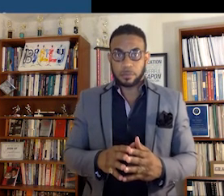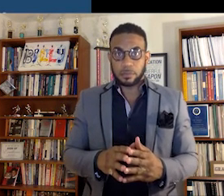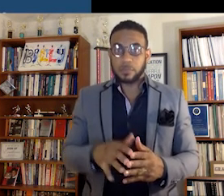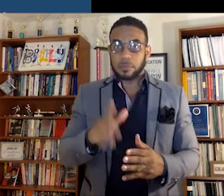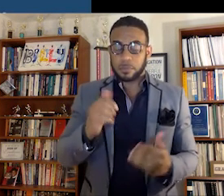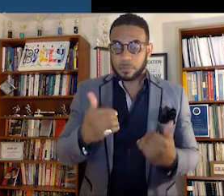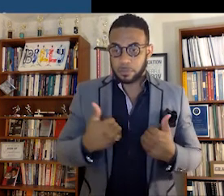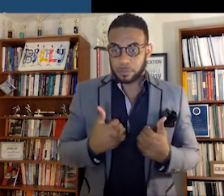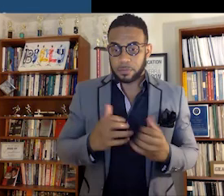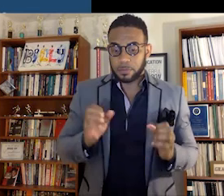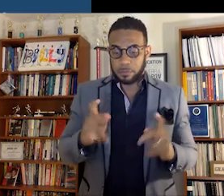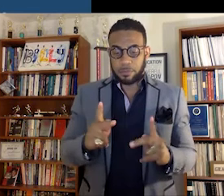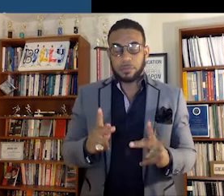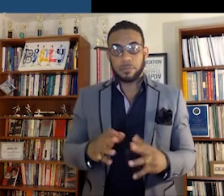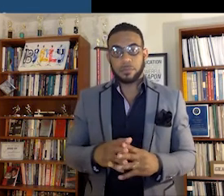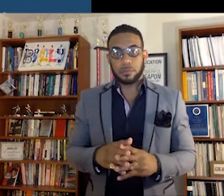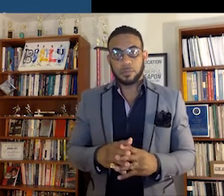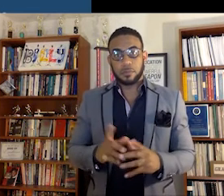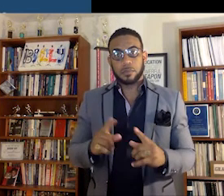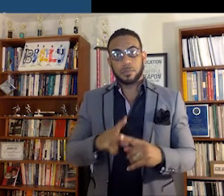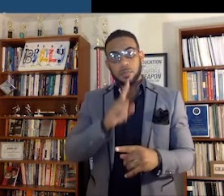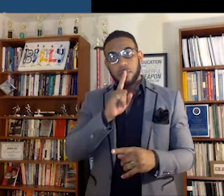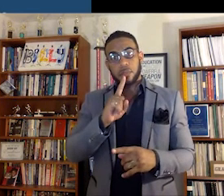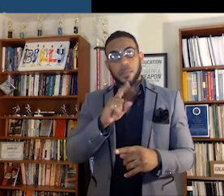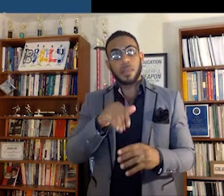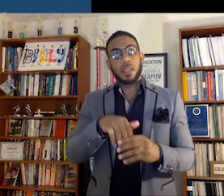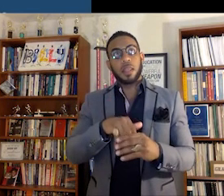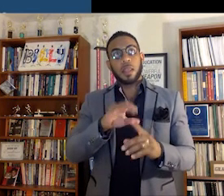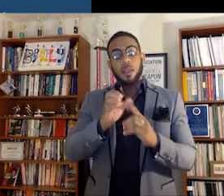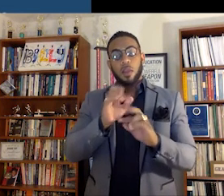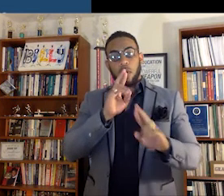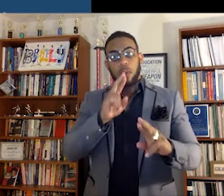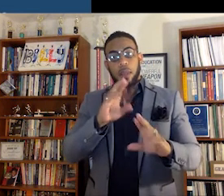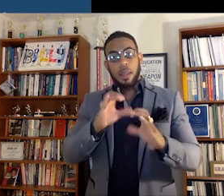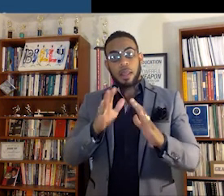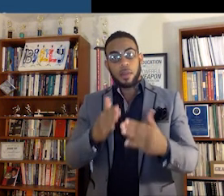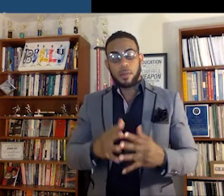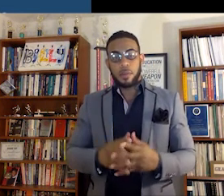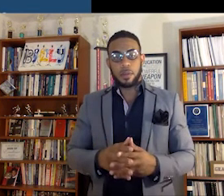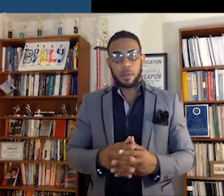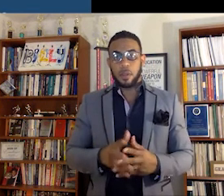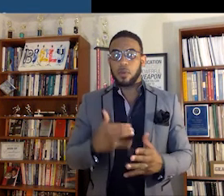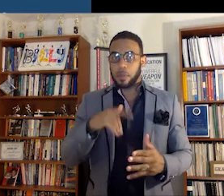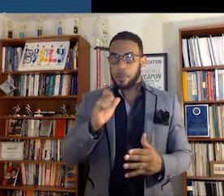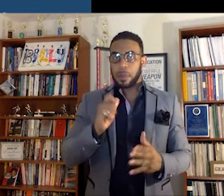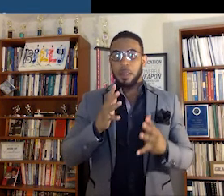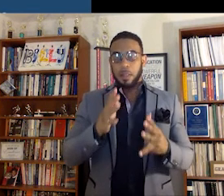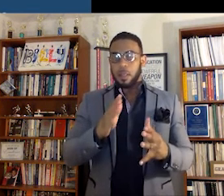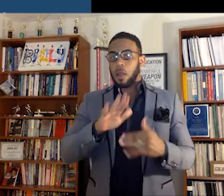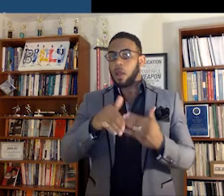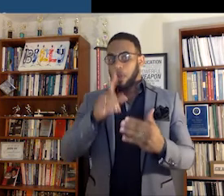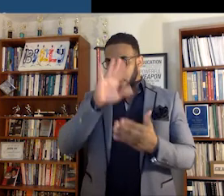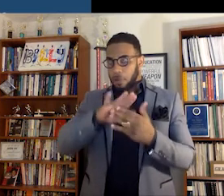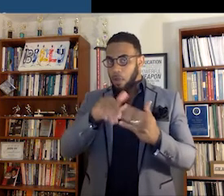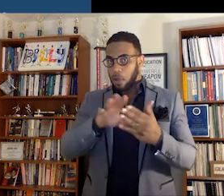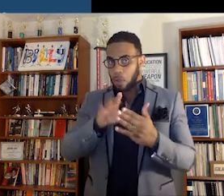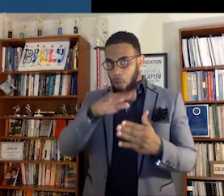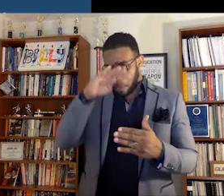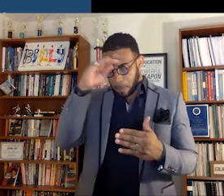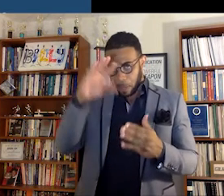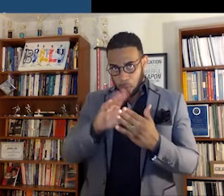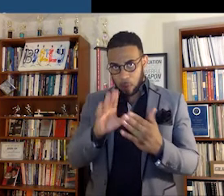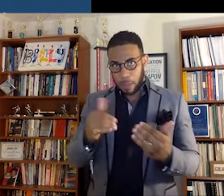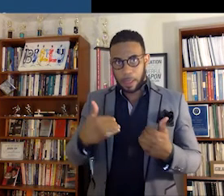need to have the opportunity to be in a culturally responsive classroom. We must believe that all Black